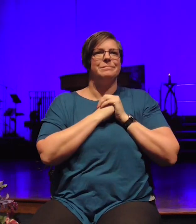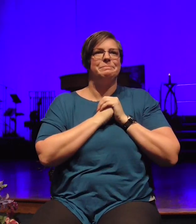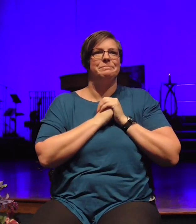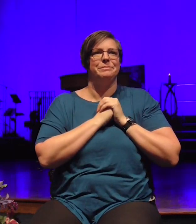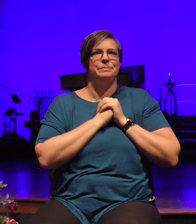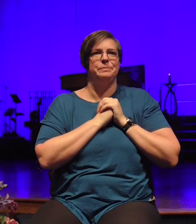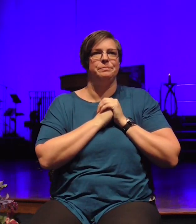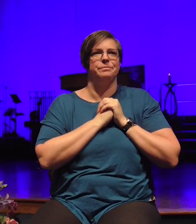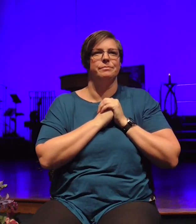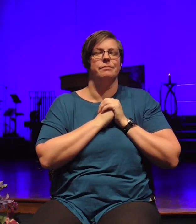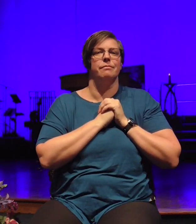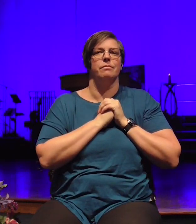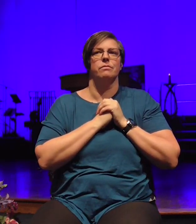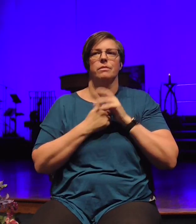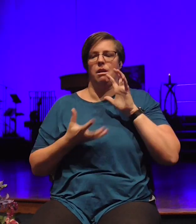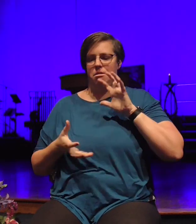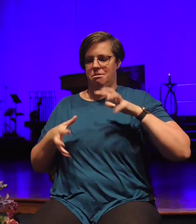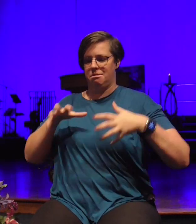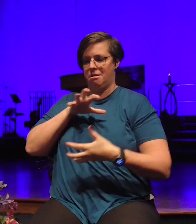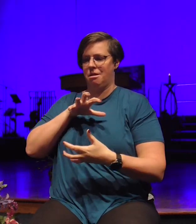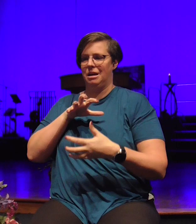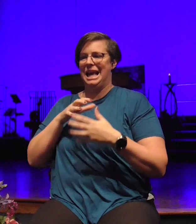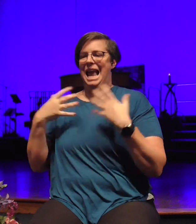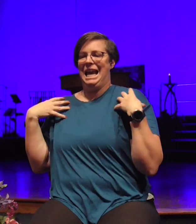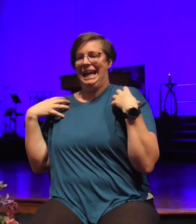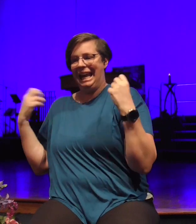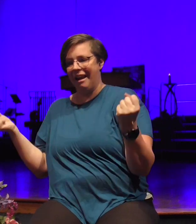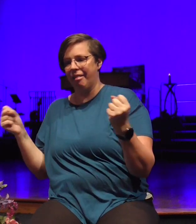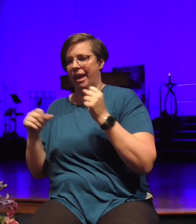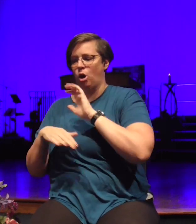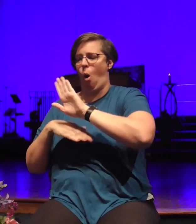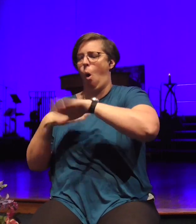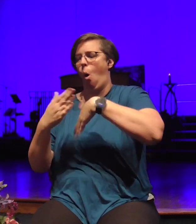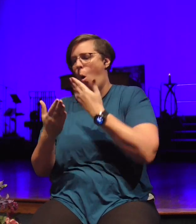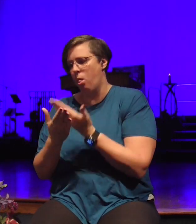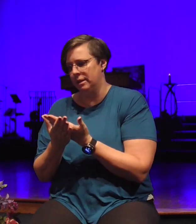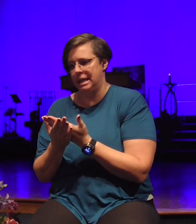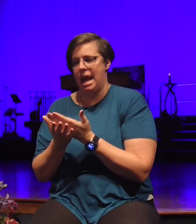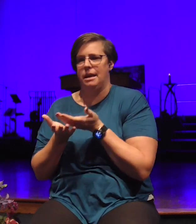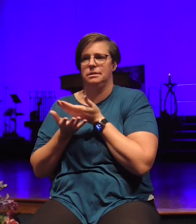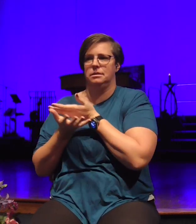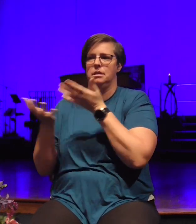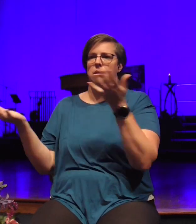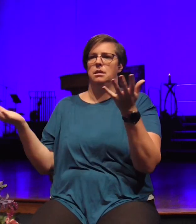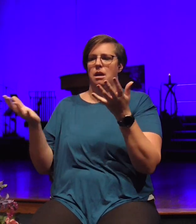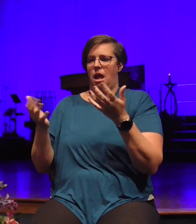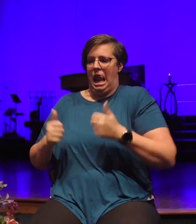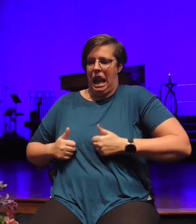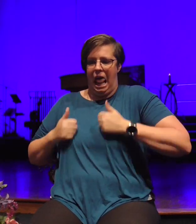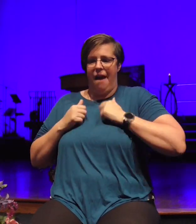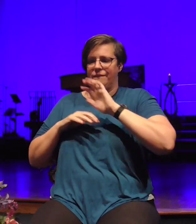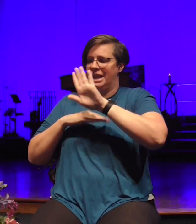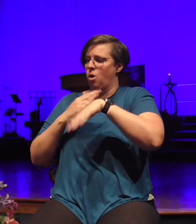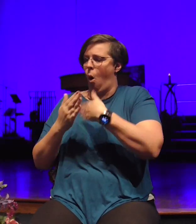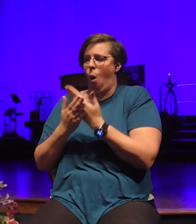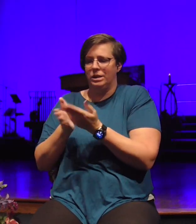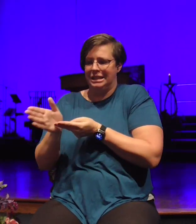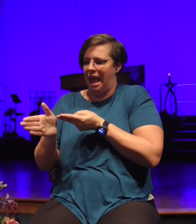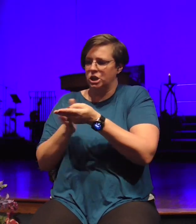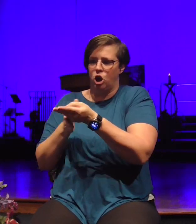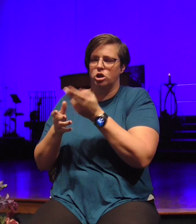And see healing and wholeness abound in the heart. The heart is whole, life is whole, wholeness is the truth of us. Let's breathe that